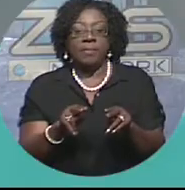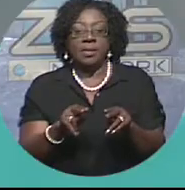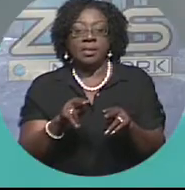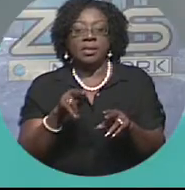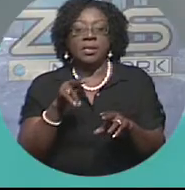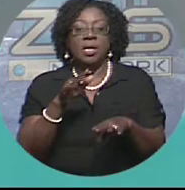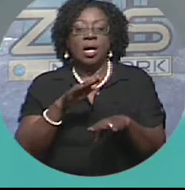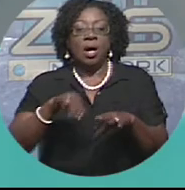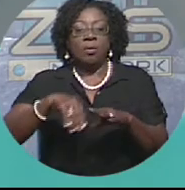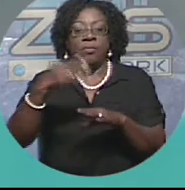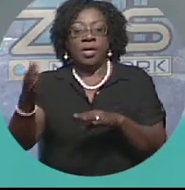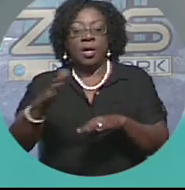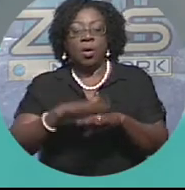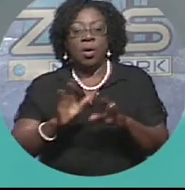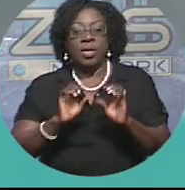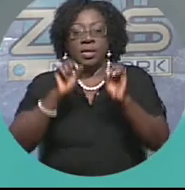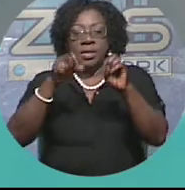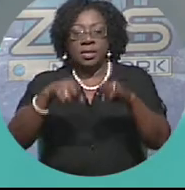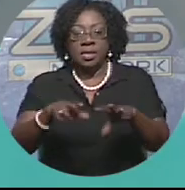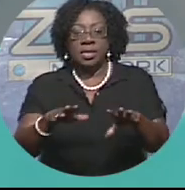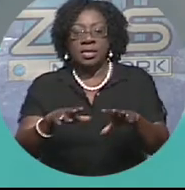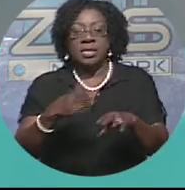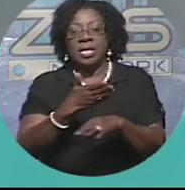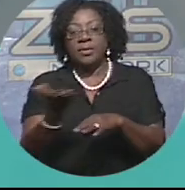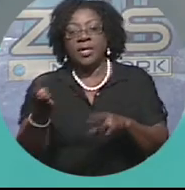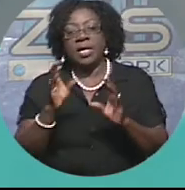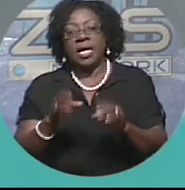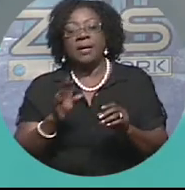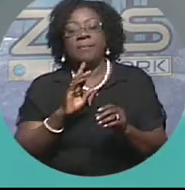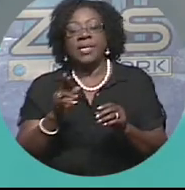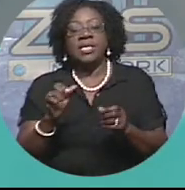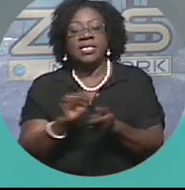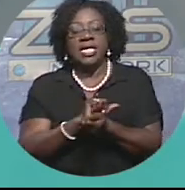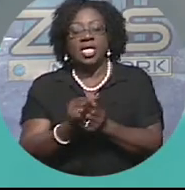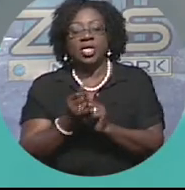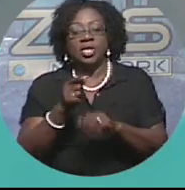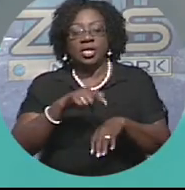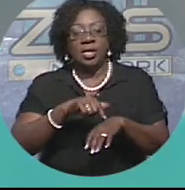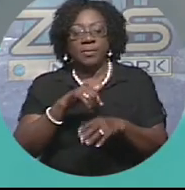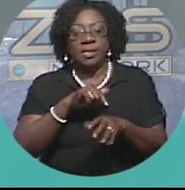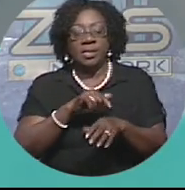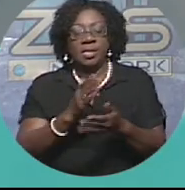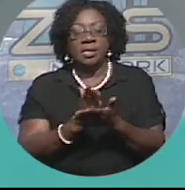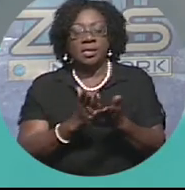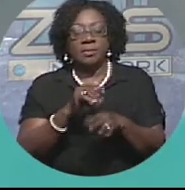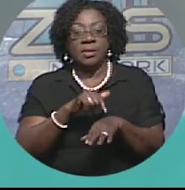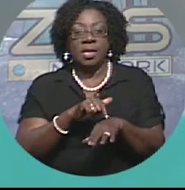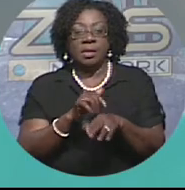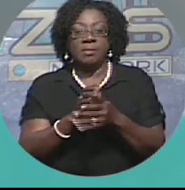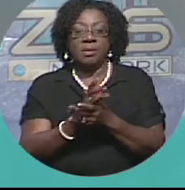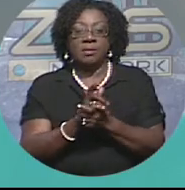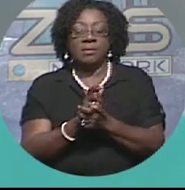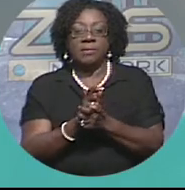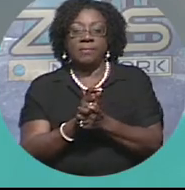trip determines what happens for the rest of the year. So we're hoping for a successful first week.